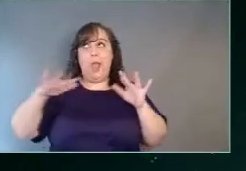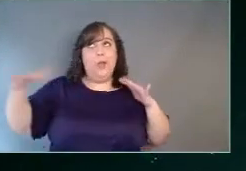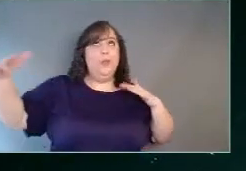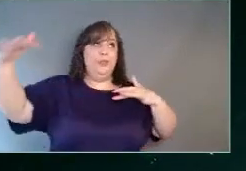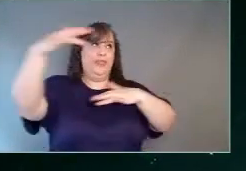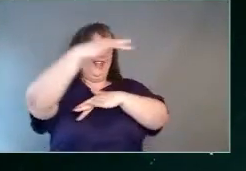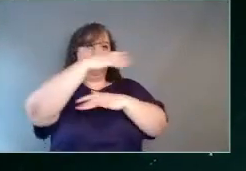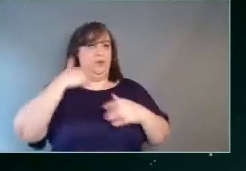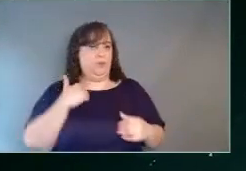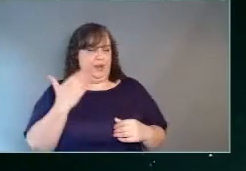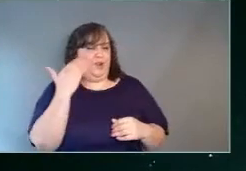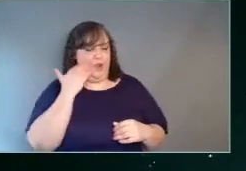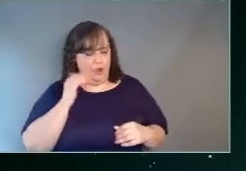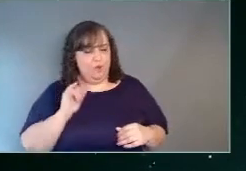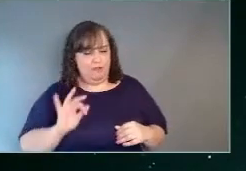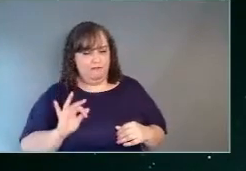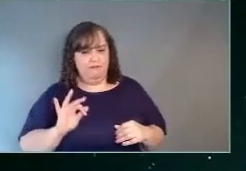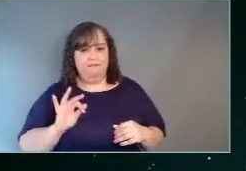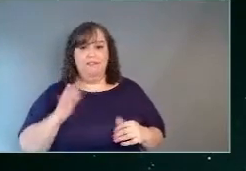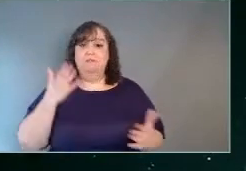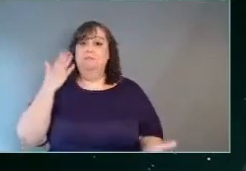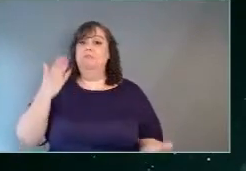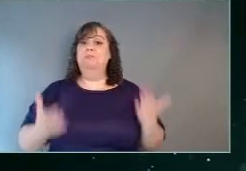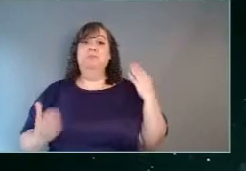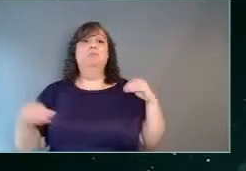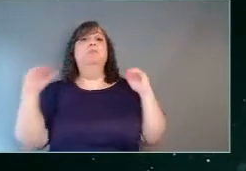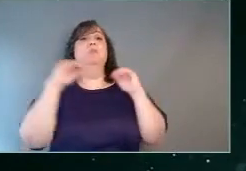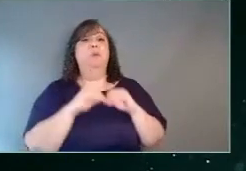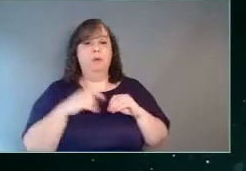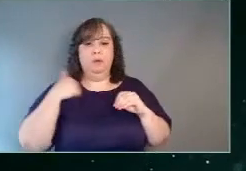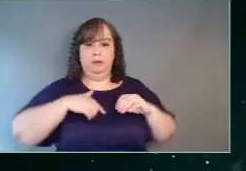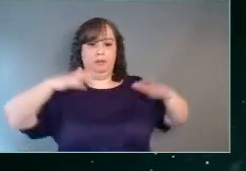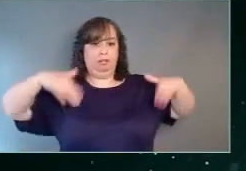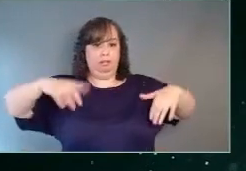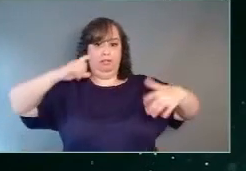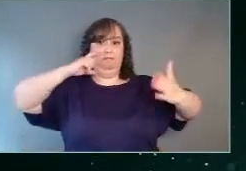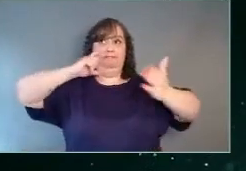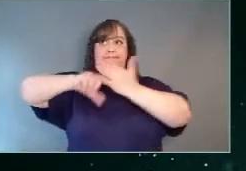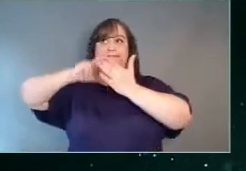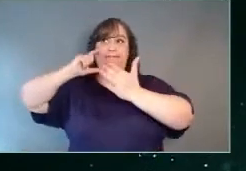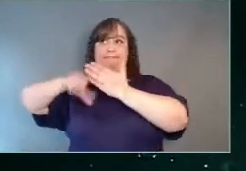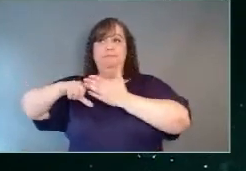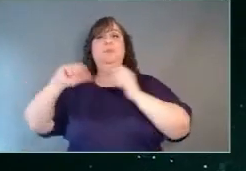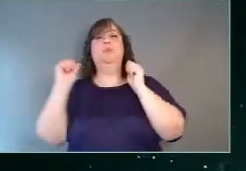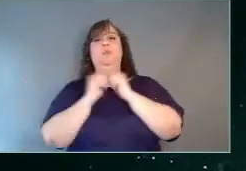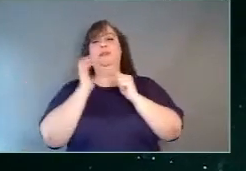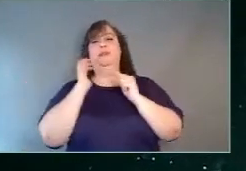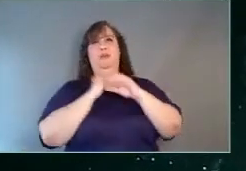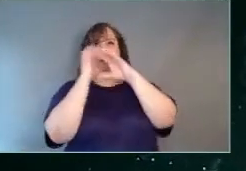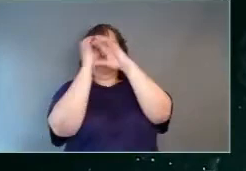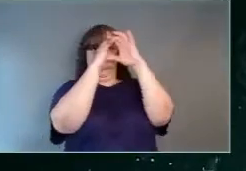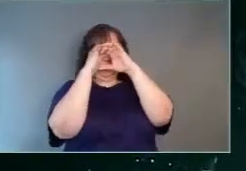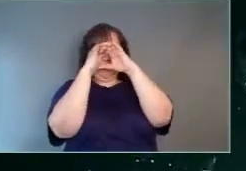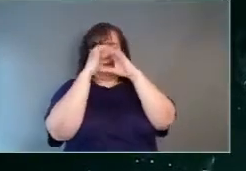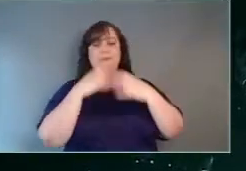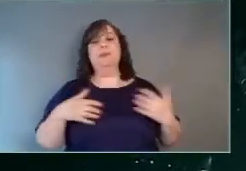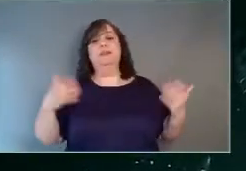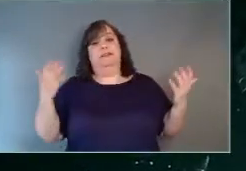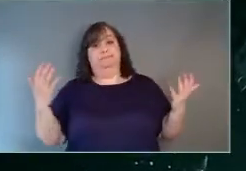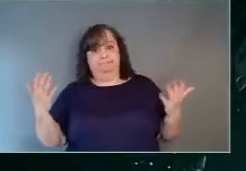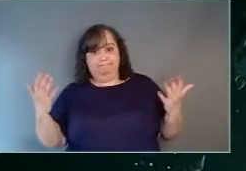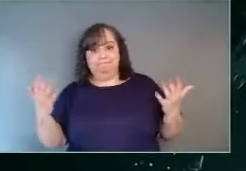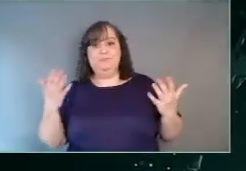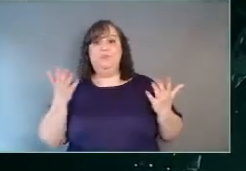even more that we just haven't yet observed with our telescopes. And so they